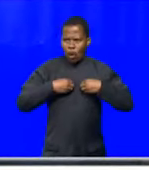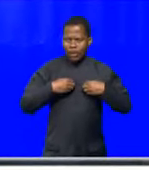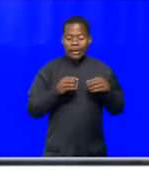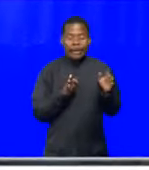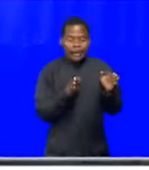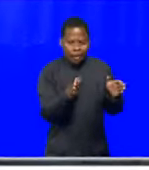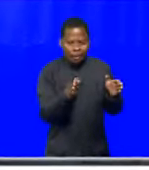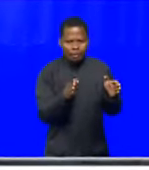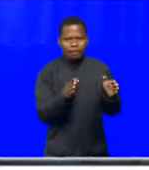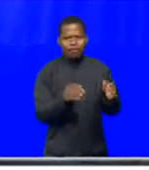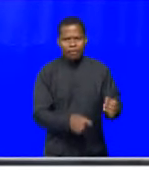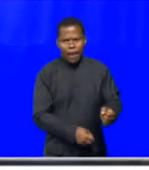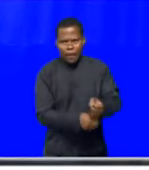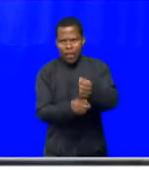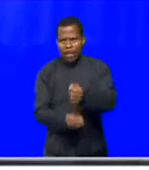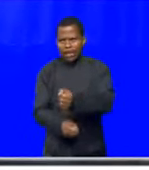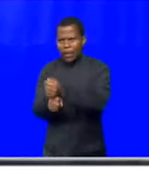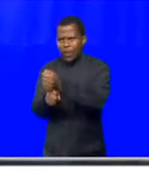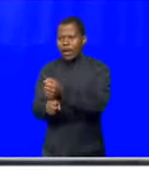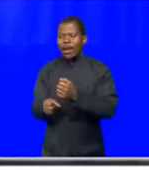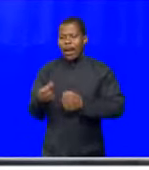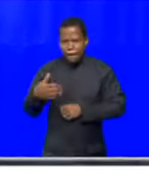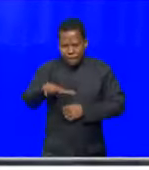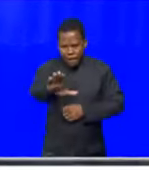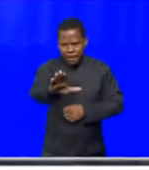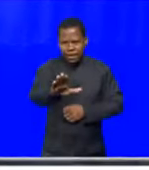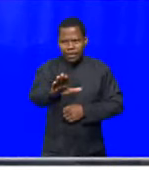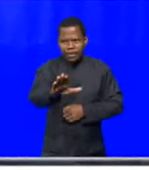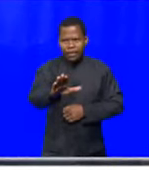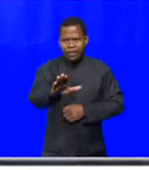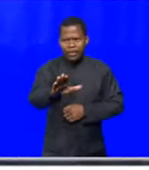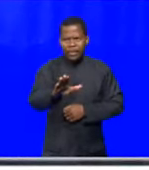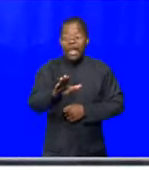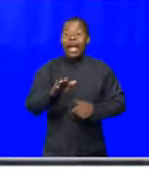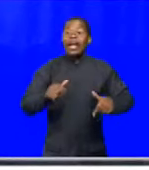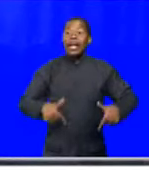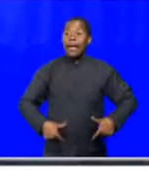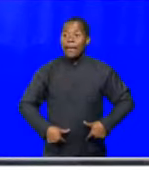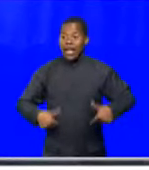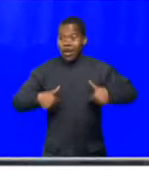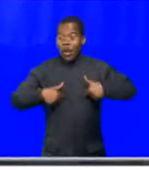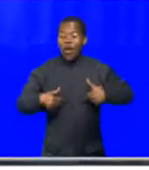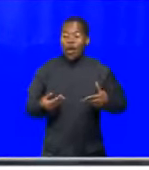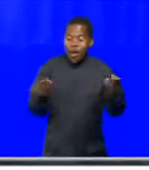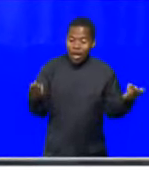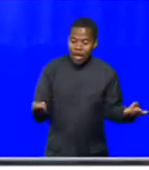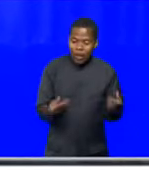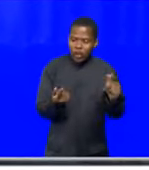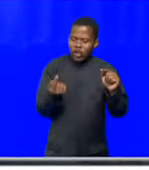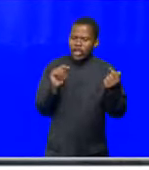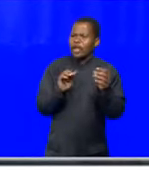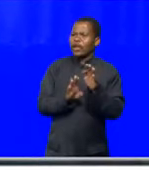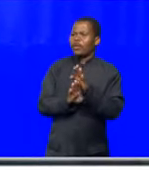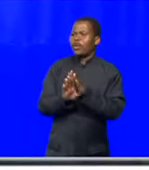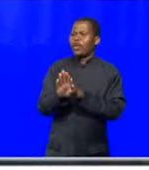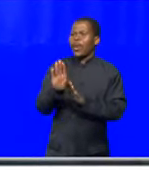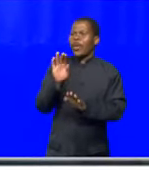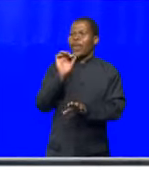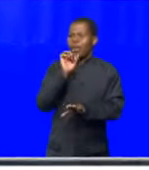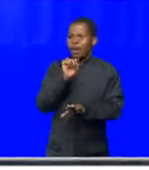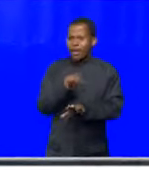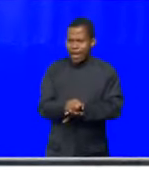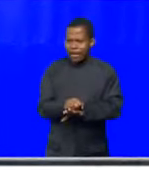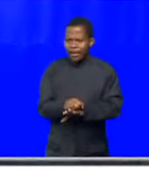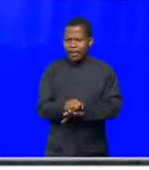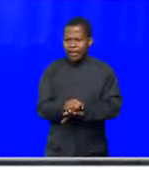be counted as we embark on this journey of bettering the lives of Maswati living with kidney problems